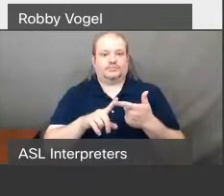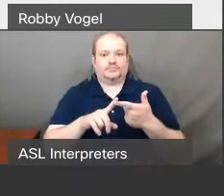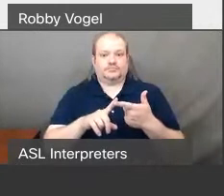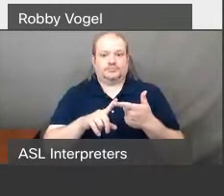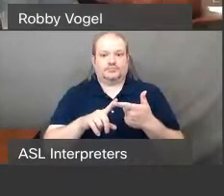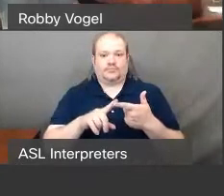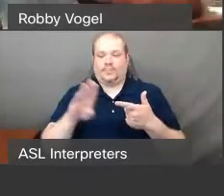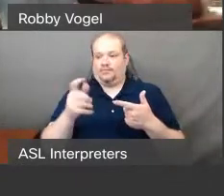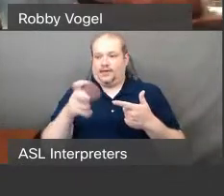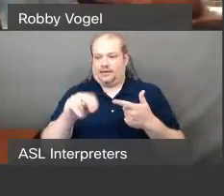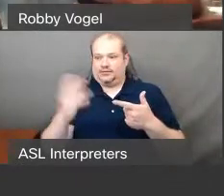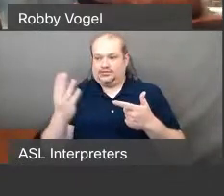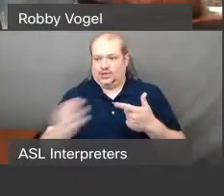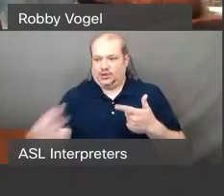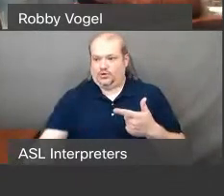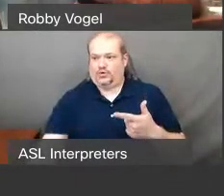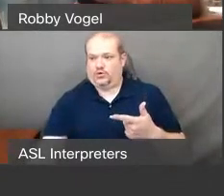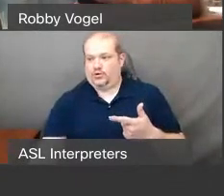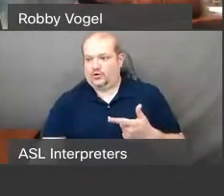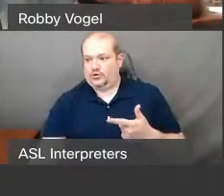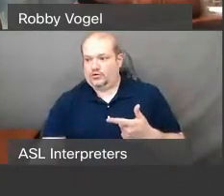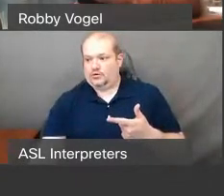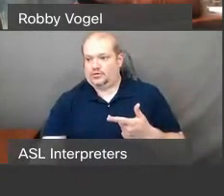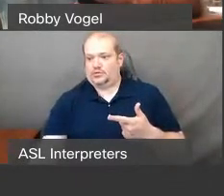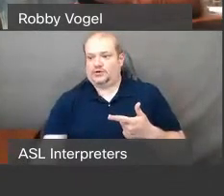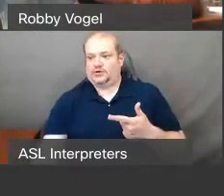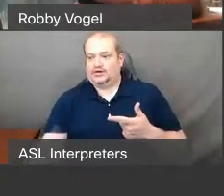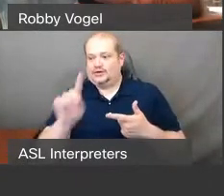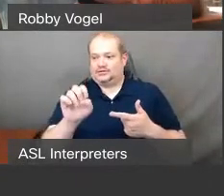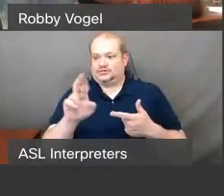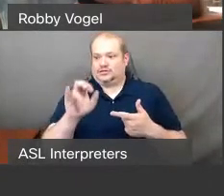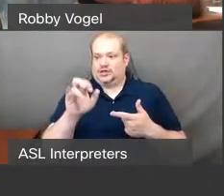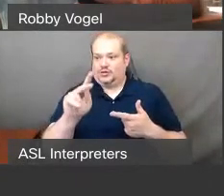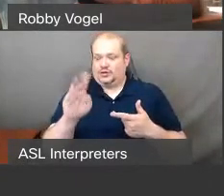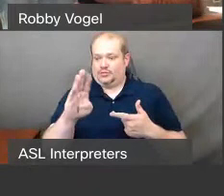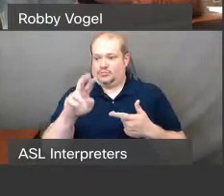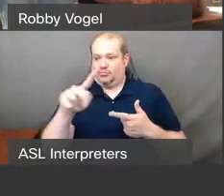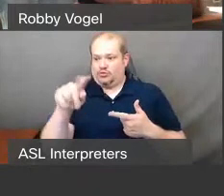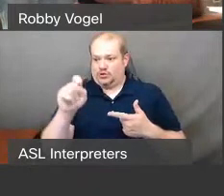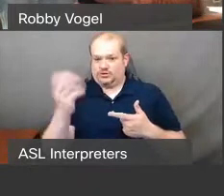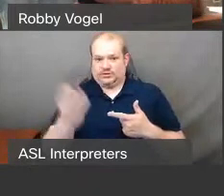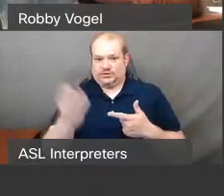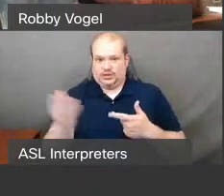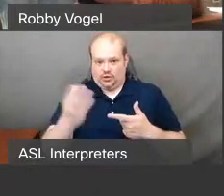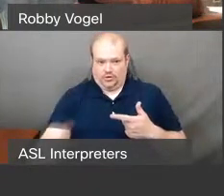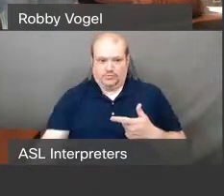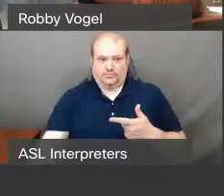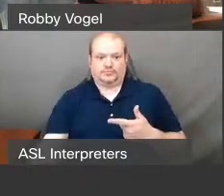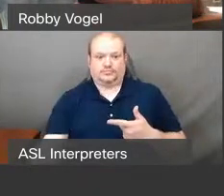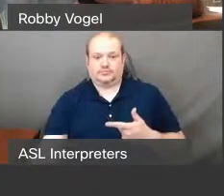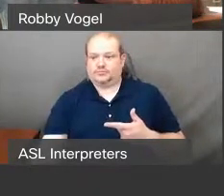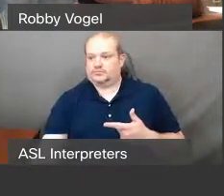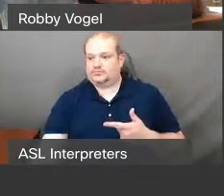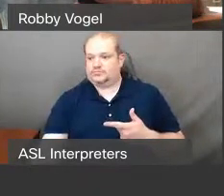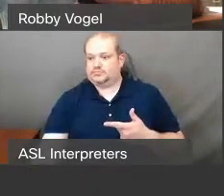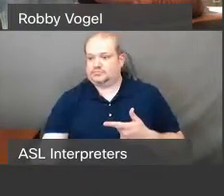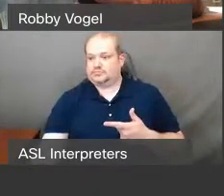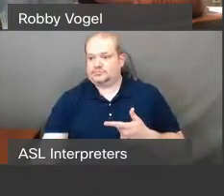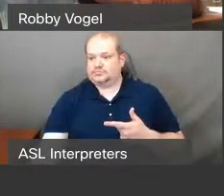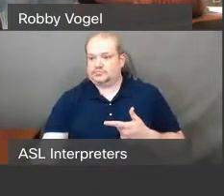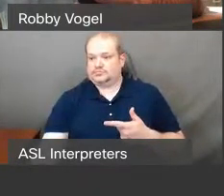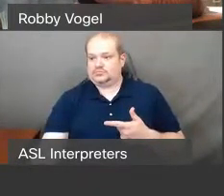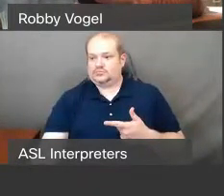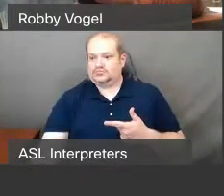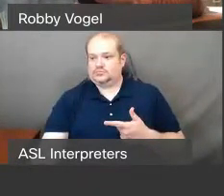Harold Bedden. Here. Derek Brooks. Present. Present. Thank